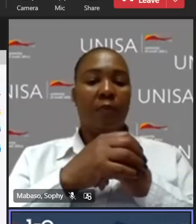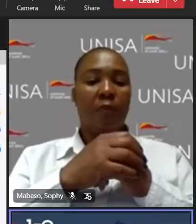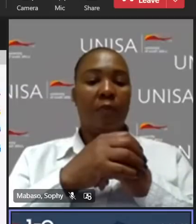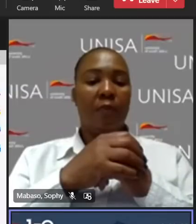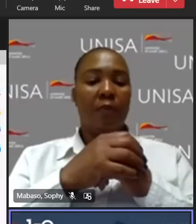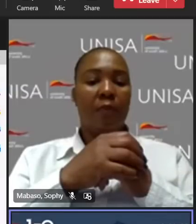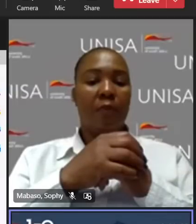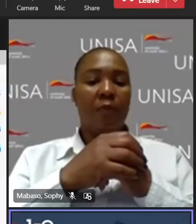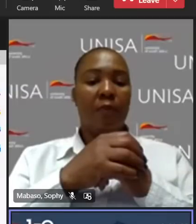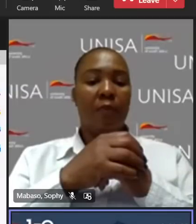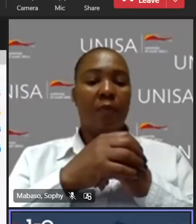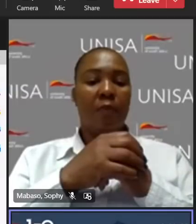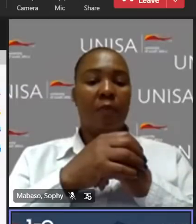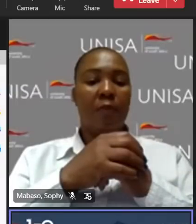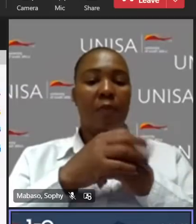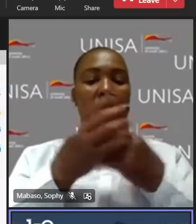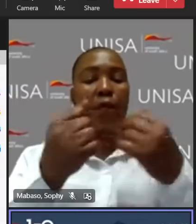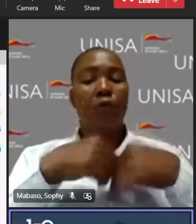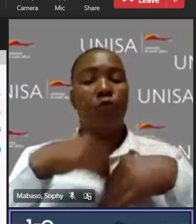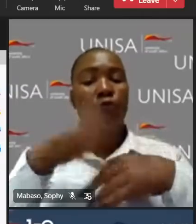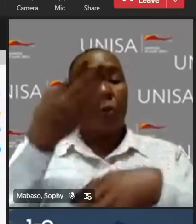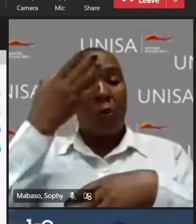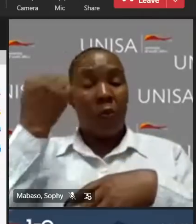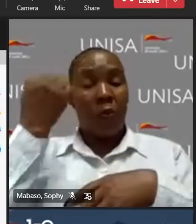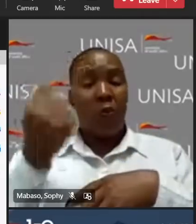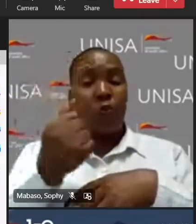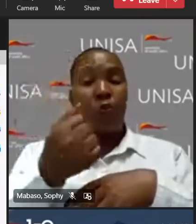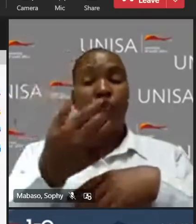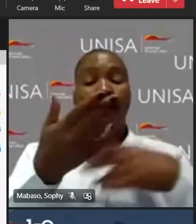You know your student number? Yes.